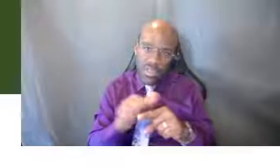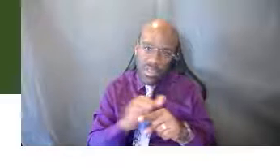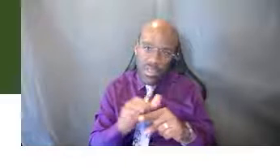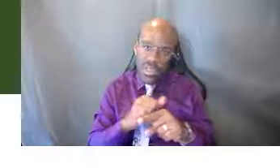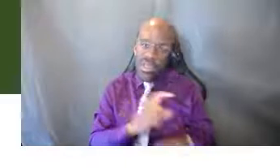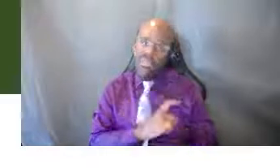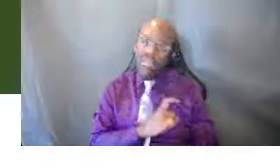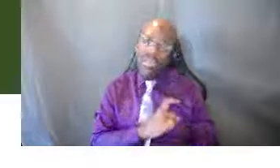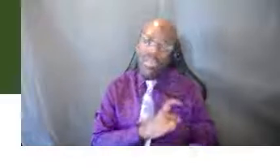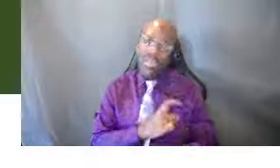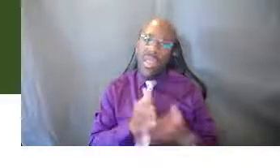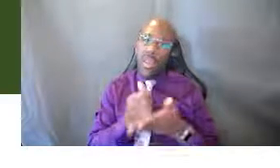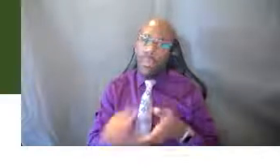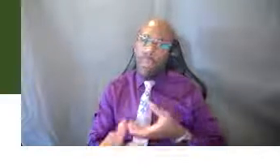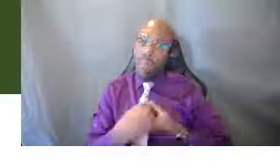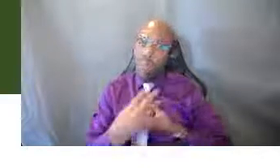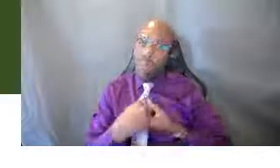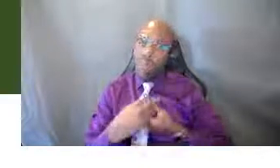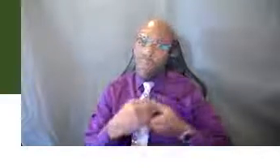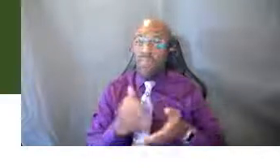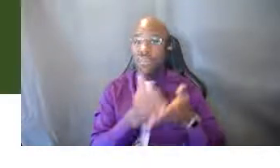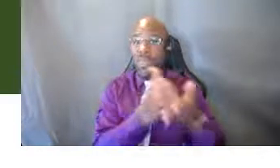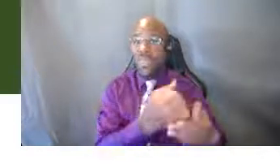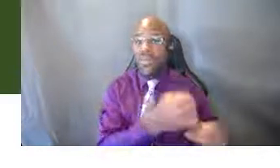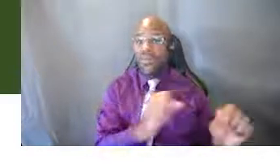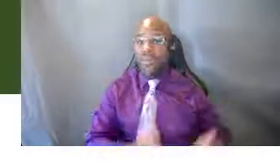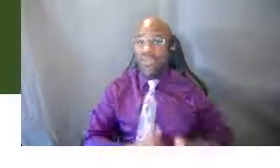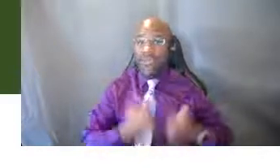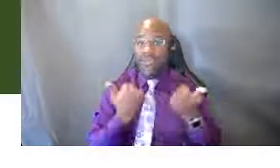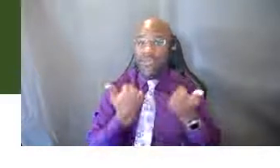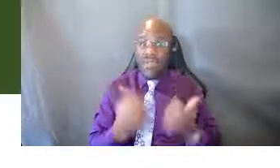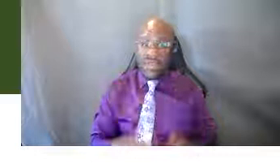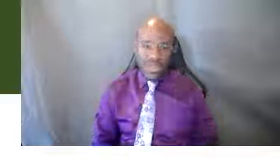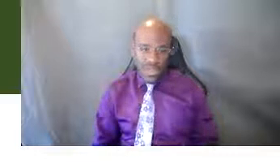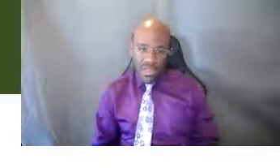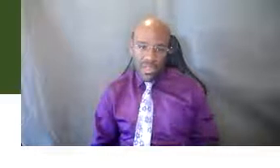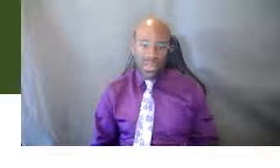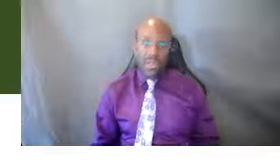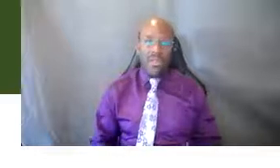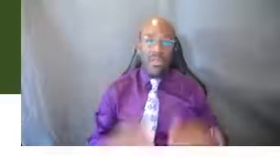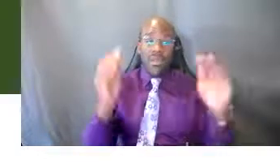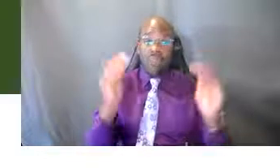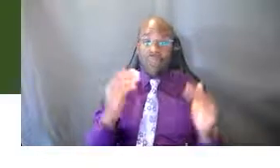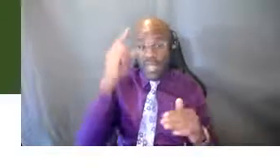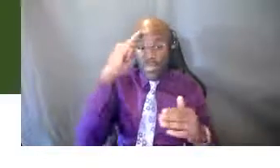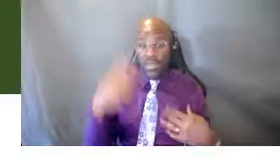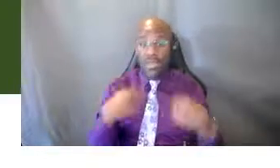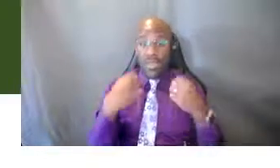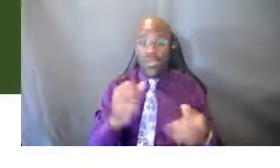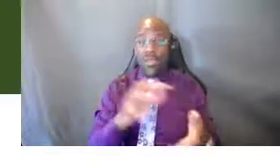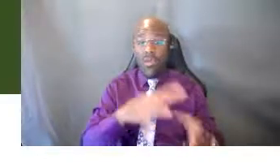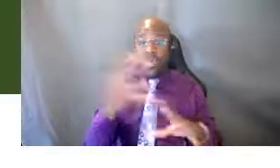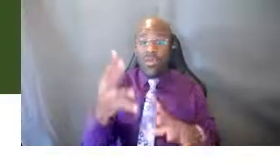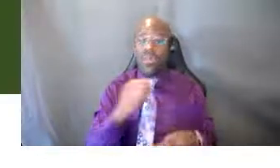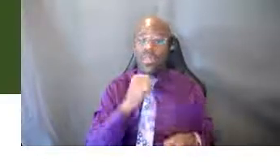lives. And mental health crisis, again, should not be the job of the police, but mental health